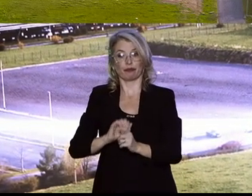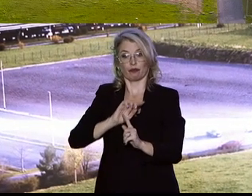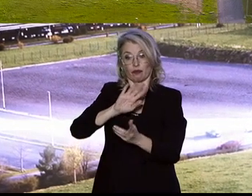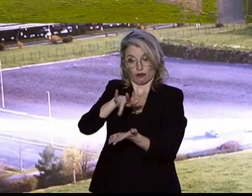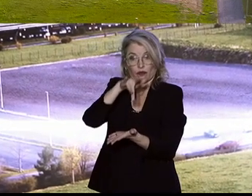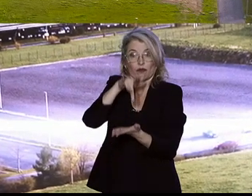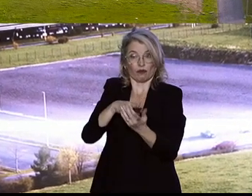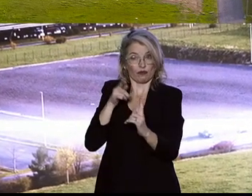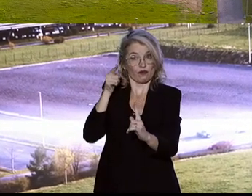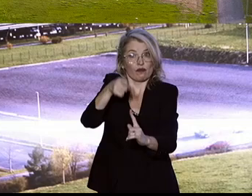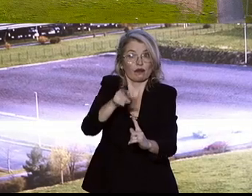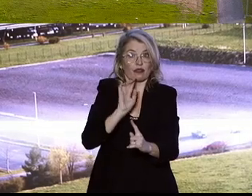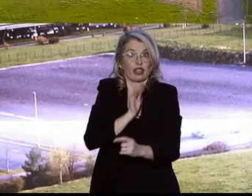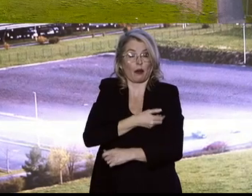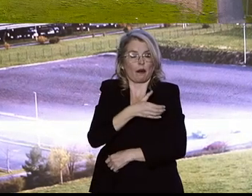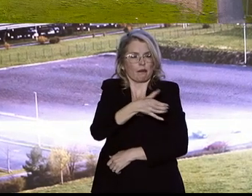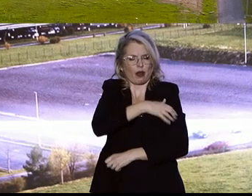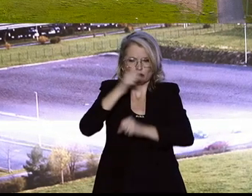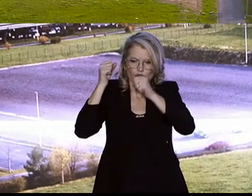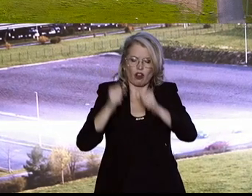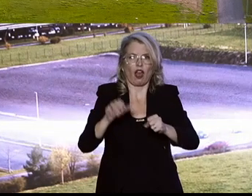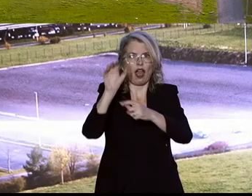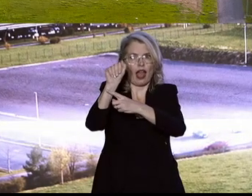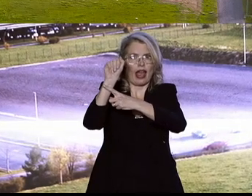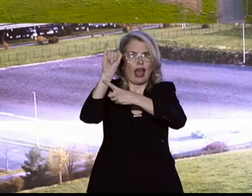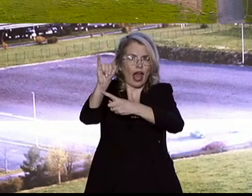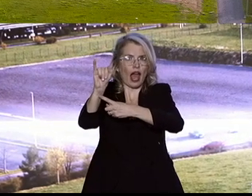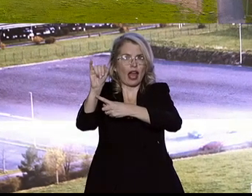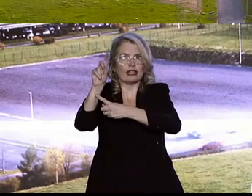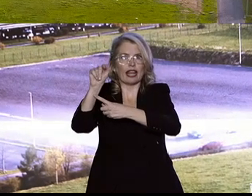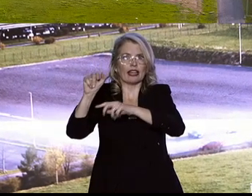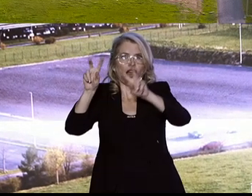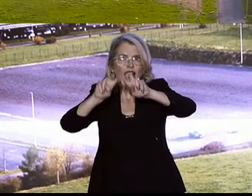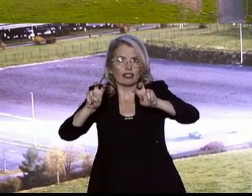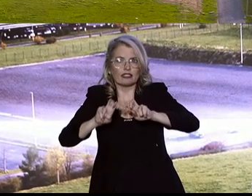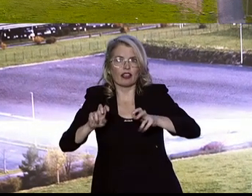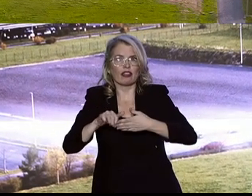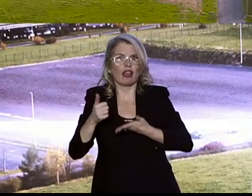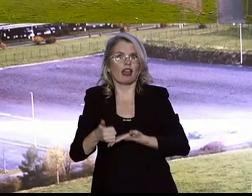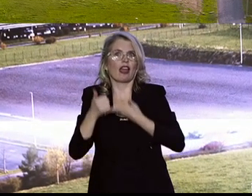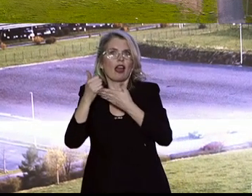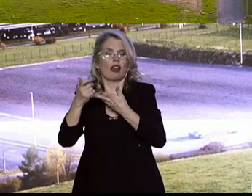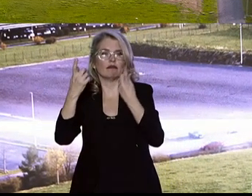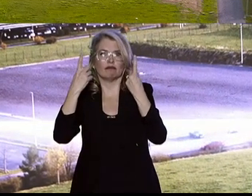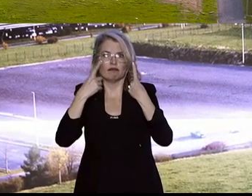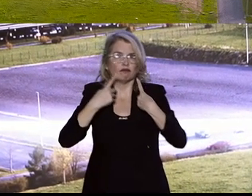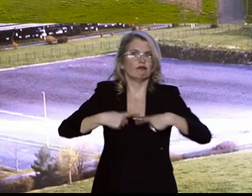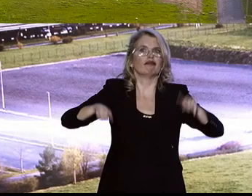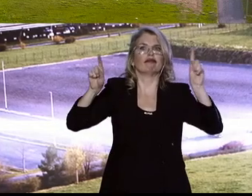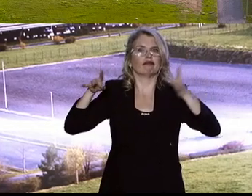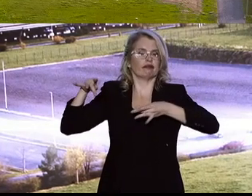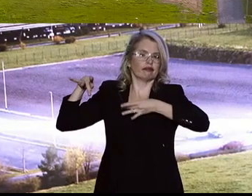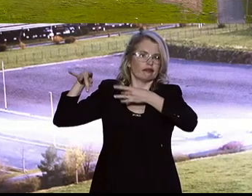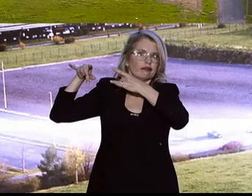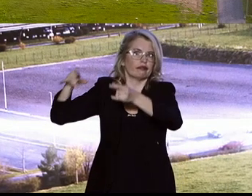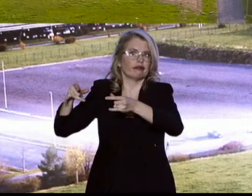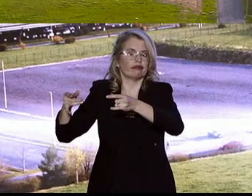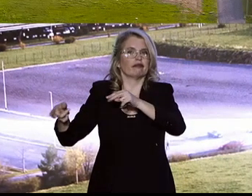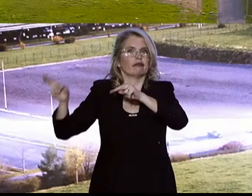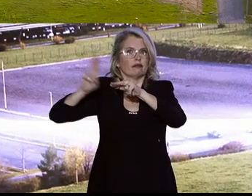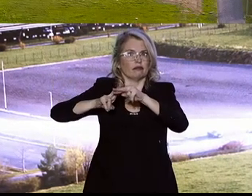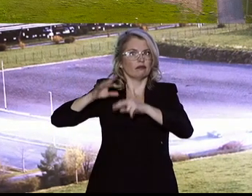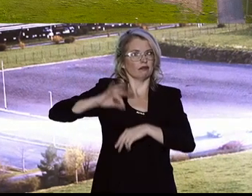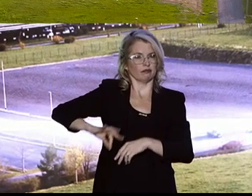its heart are powerful AI-supported data analytics that help achieve efficiency